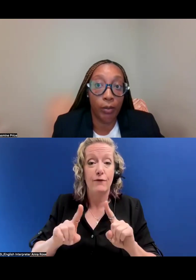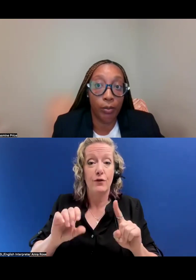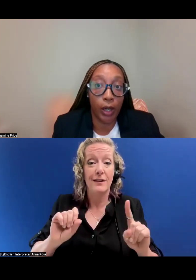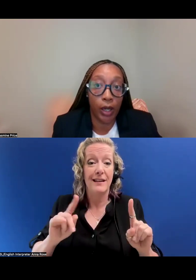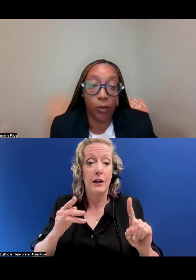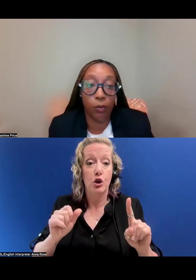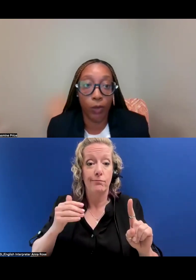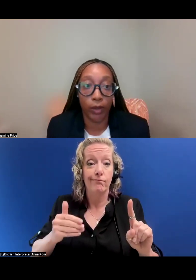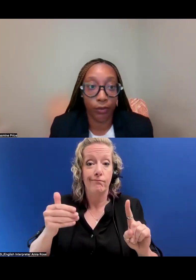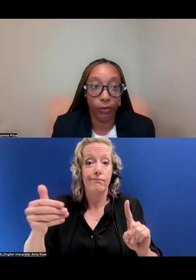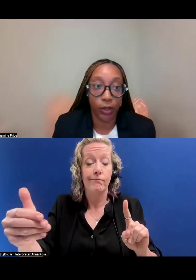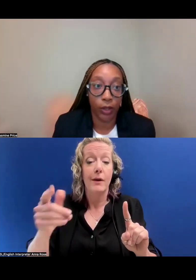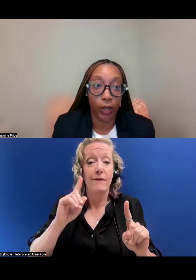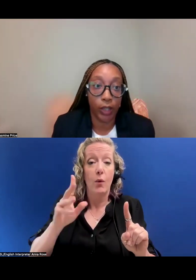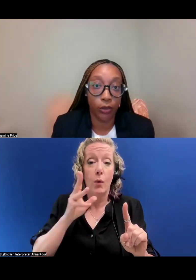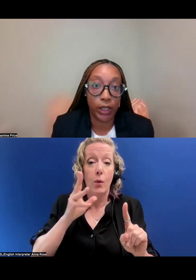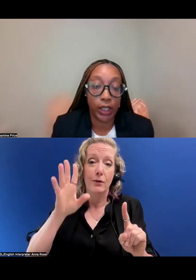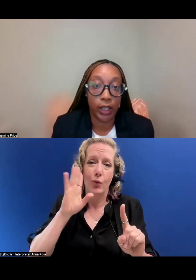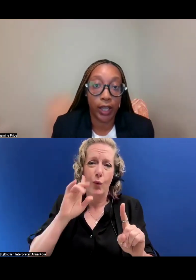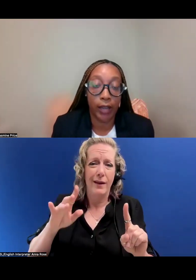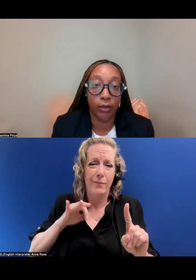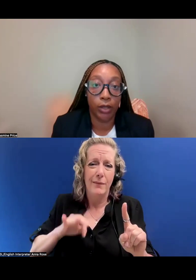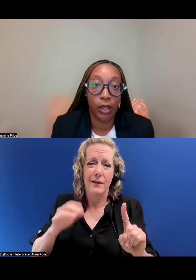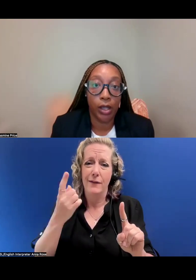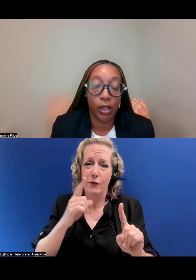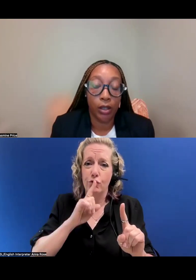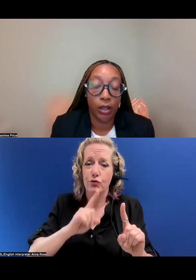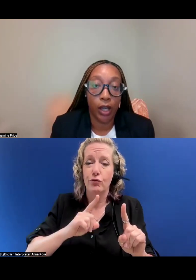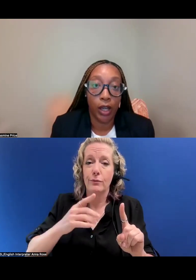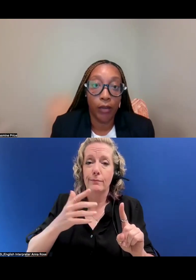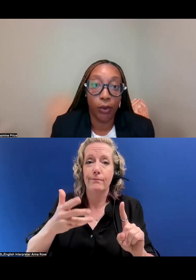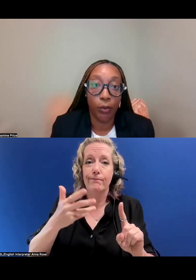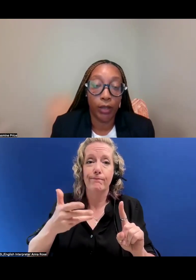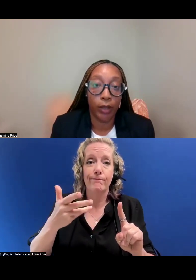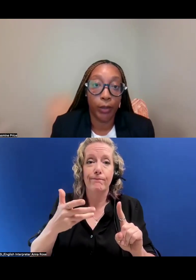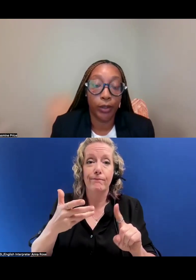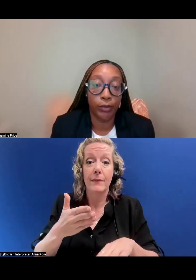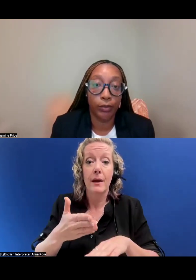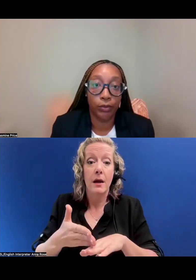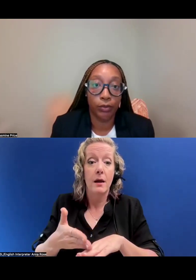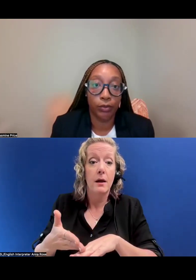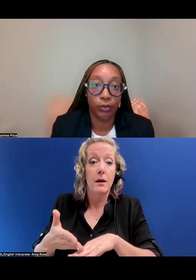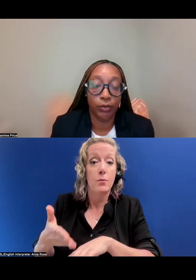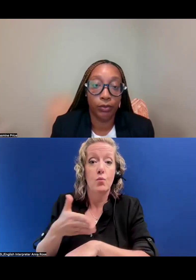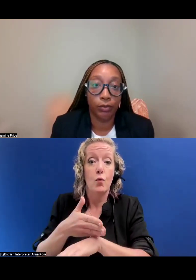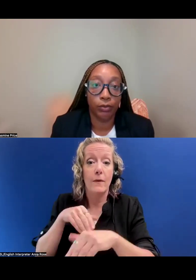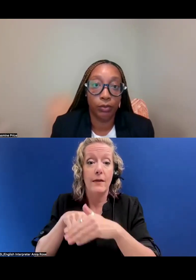definitely help with increasing that enrollment number,